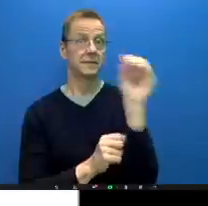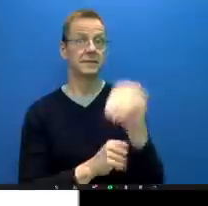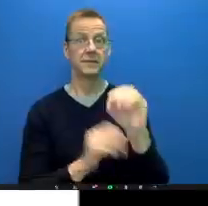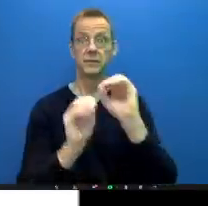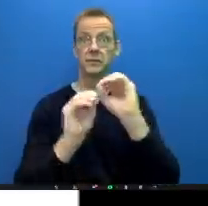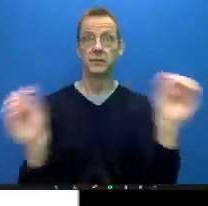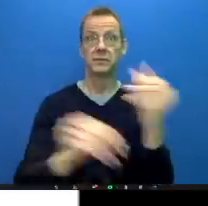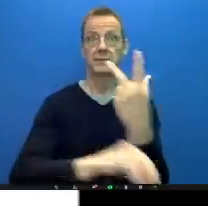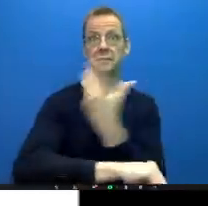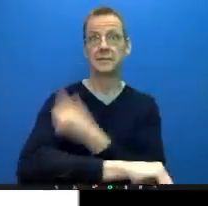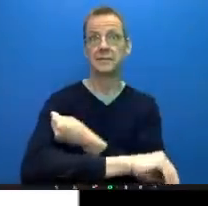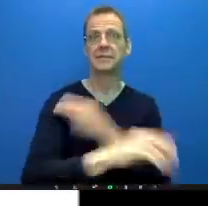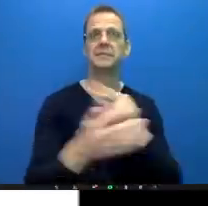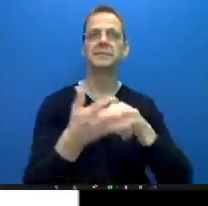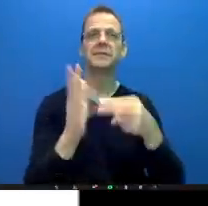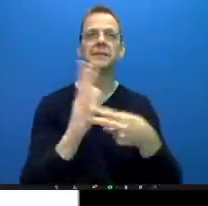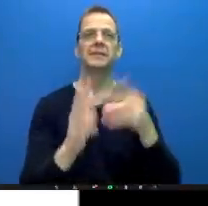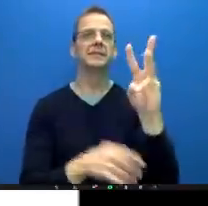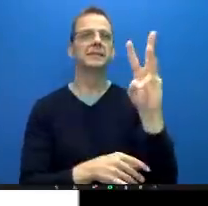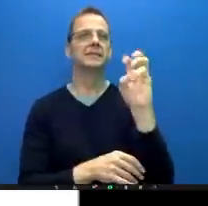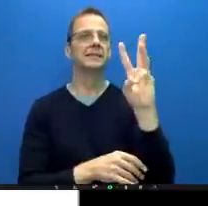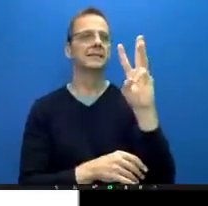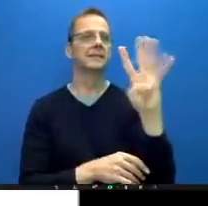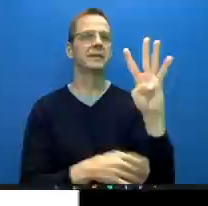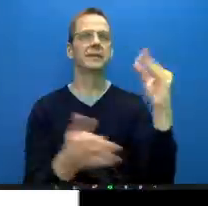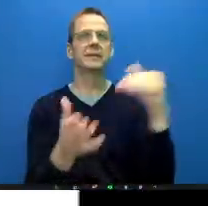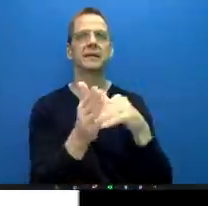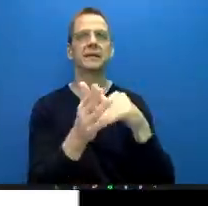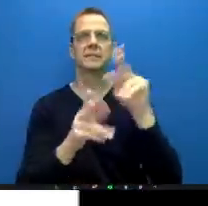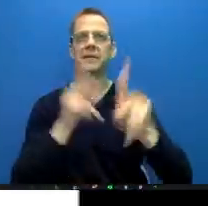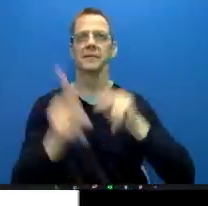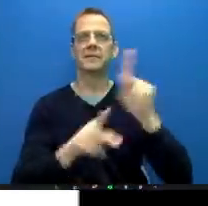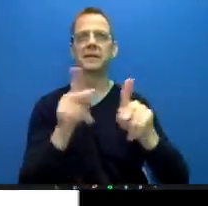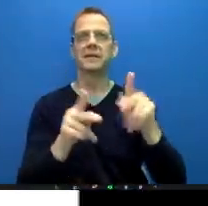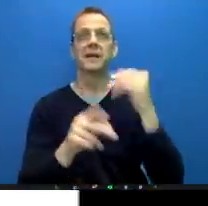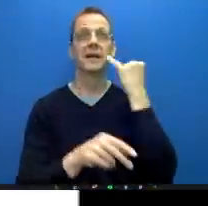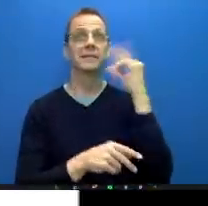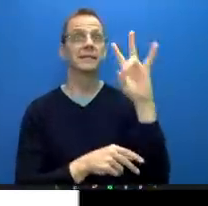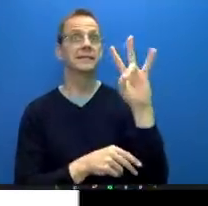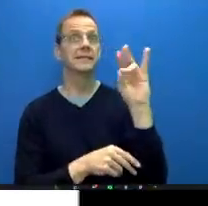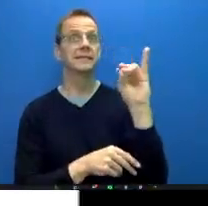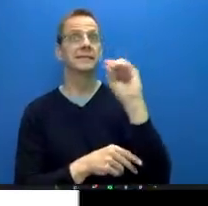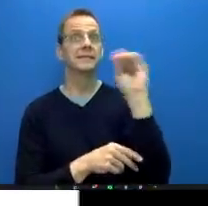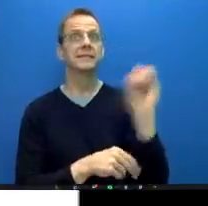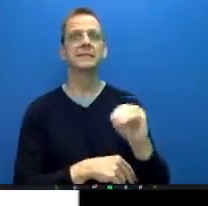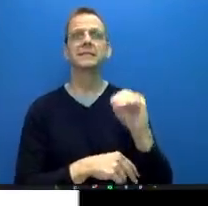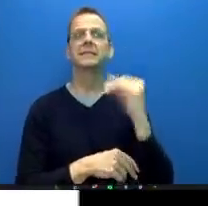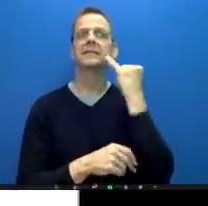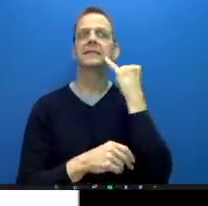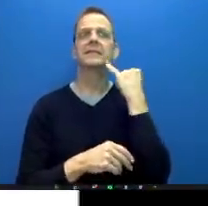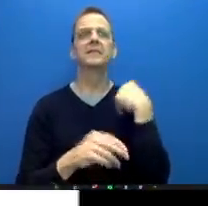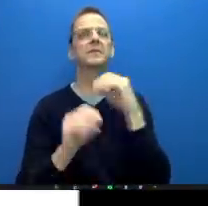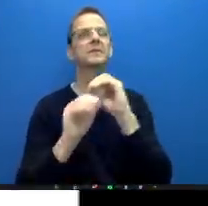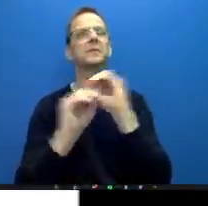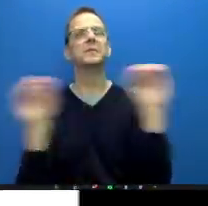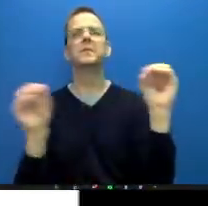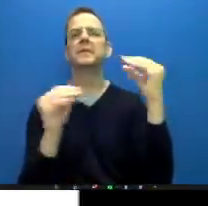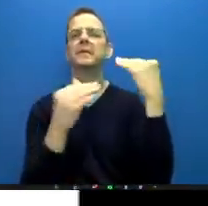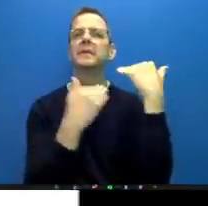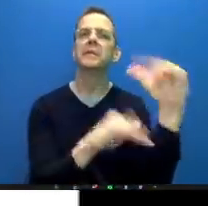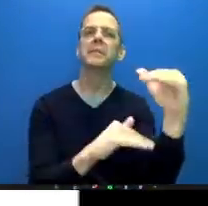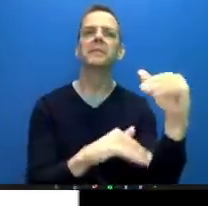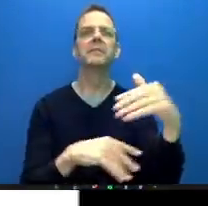70% attack rate is if we let COVID spread widely, then 460,000 of those kids can get